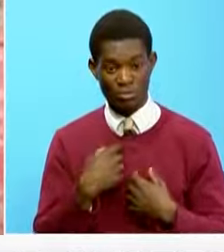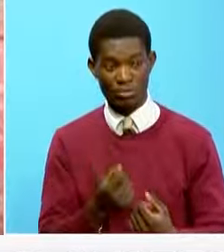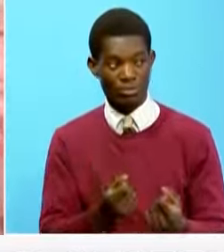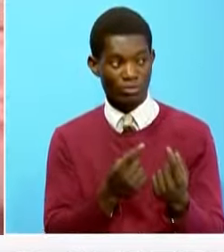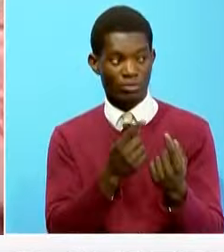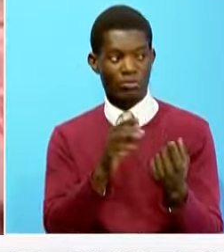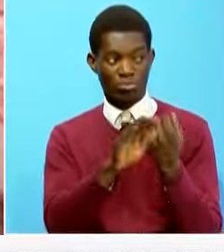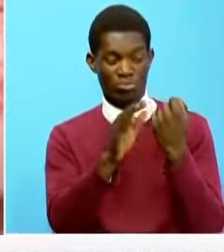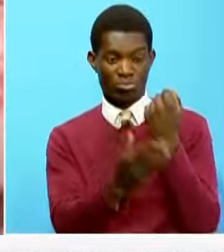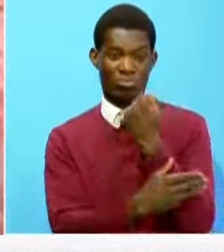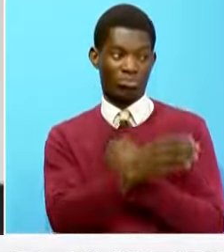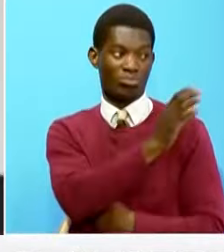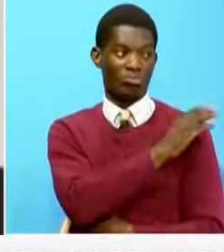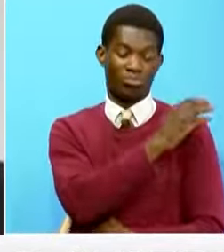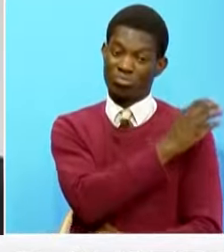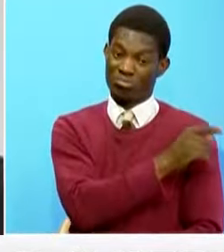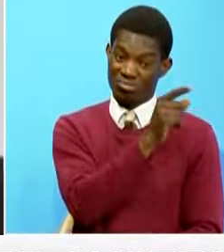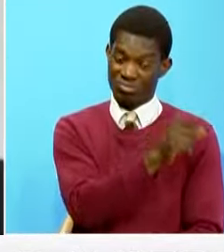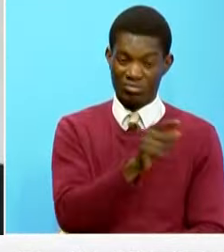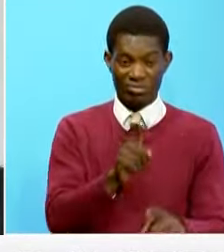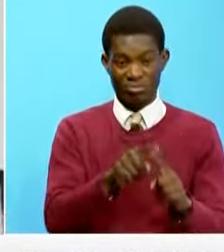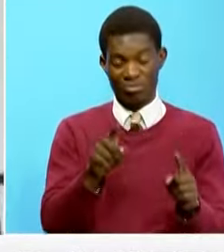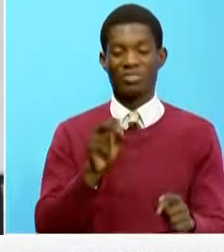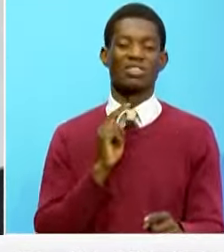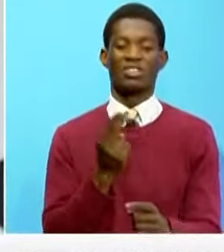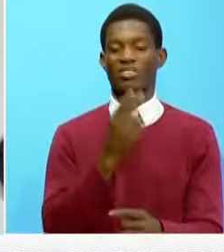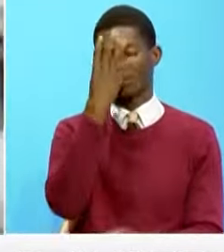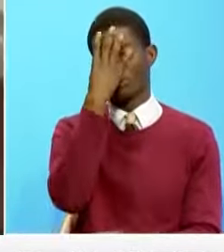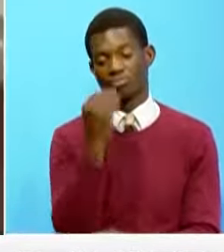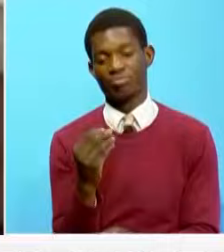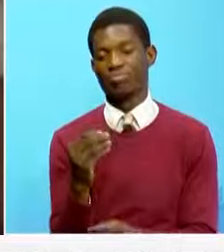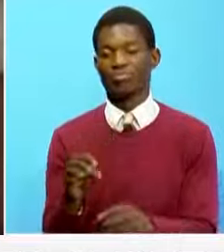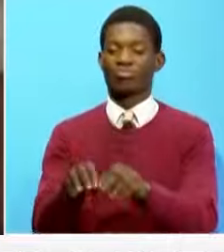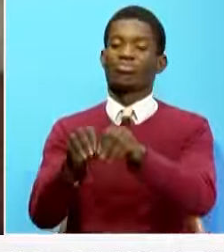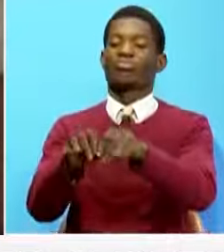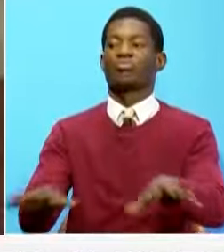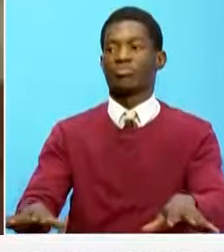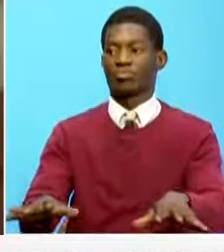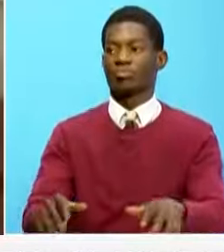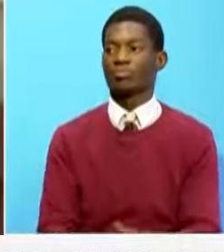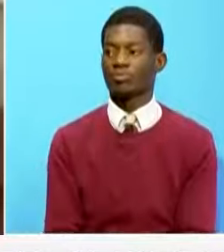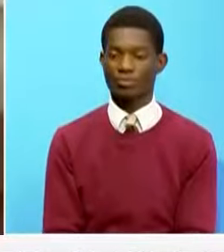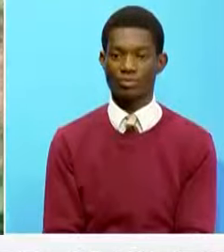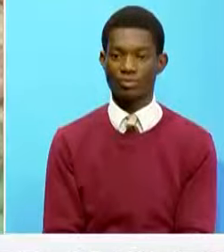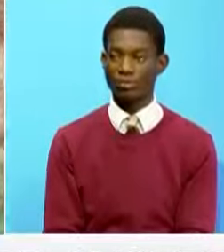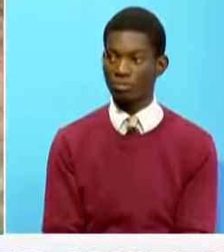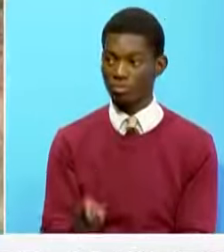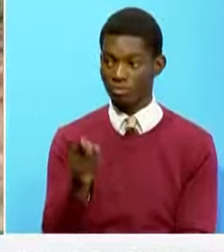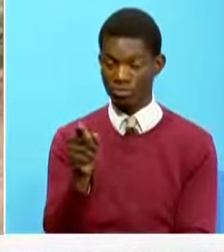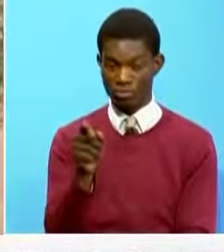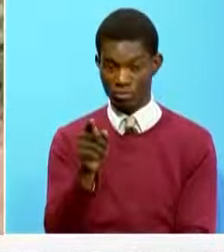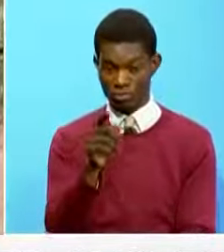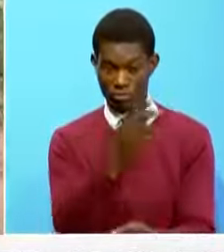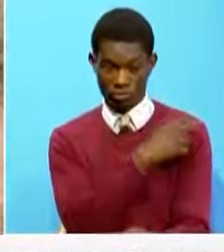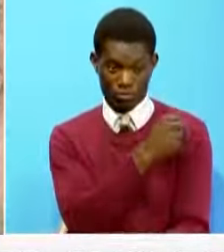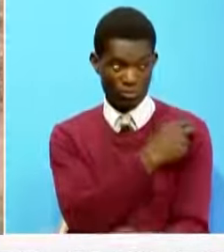The challenges are many. Some mothers have also resorted to open defecation at Chadiza District Hospital due